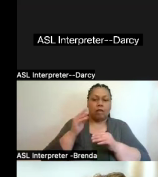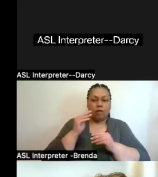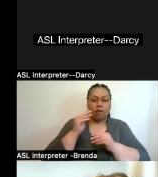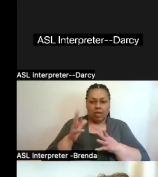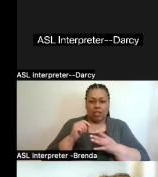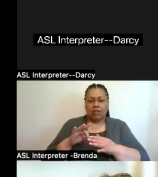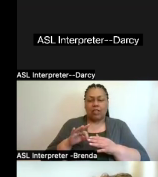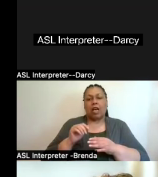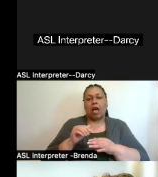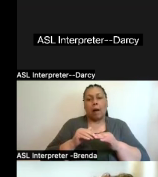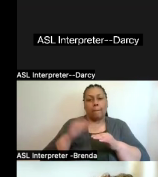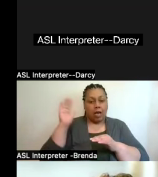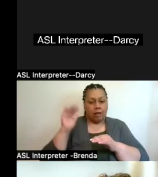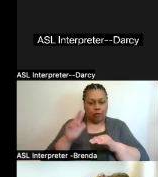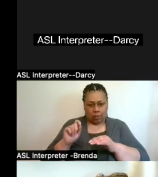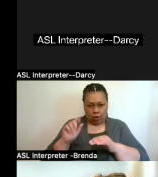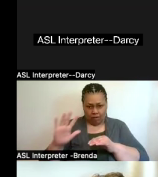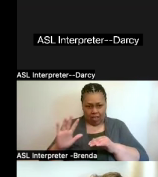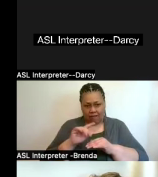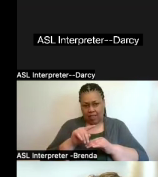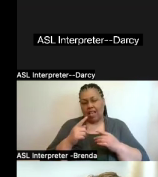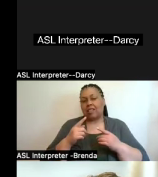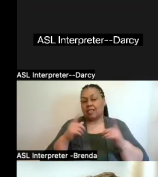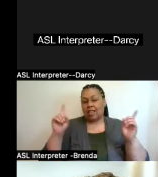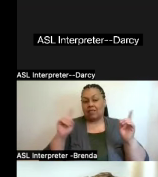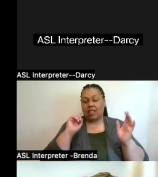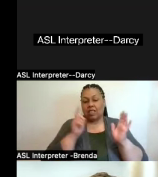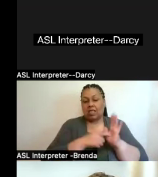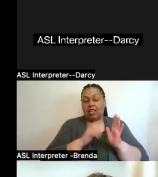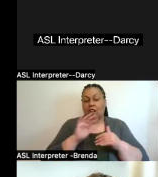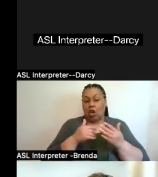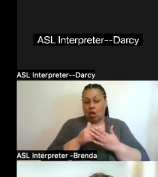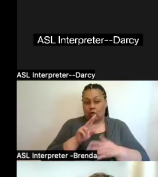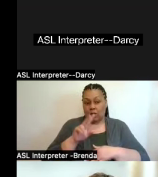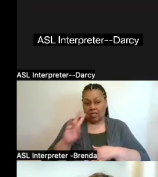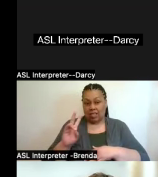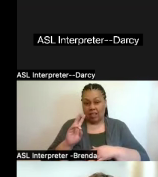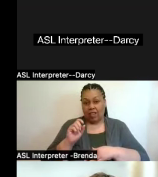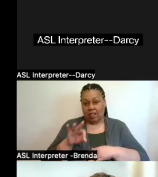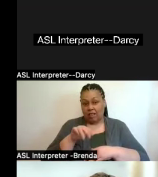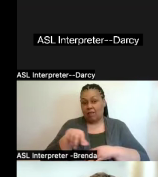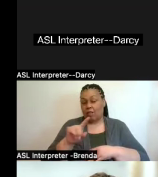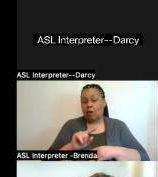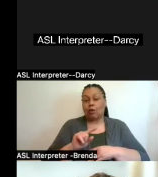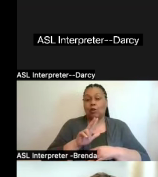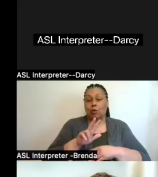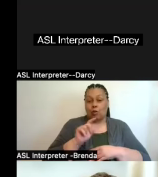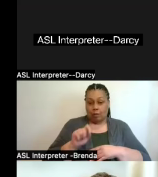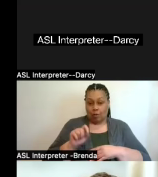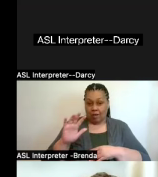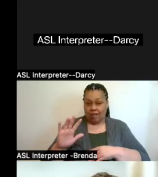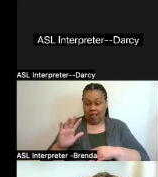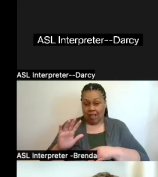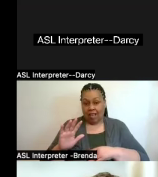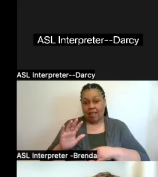3.5. And Shake Alert successfully detected all 27 of those magnitude 3.5 earthquakes that happened in